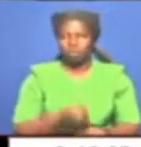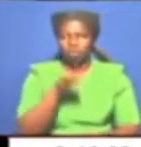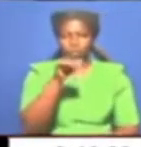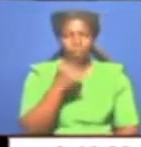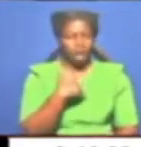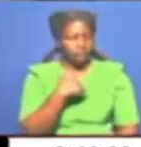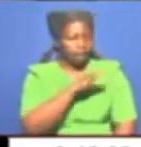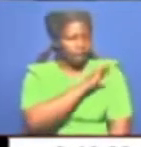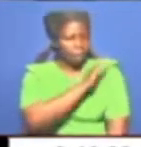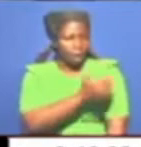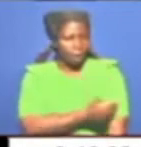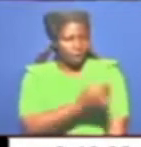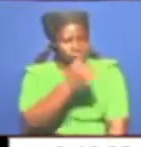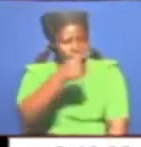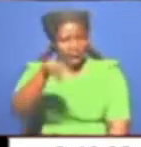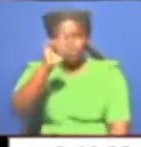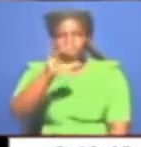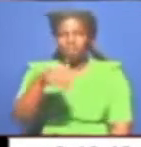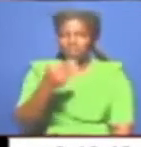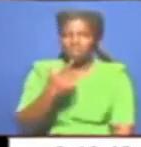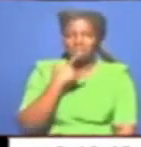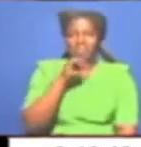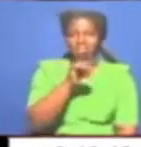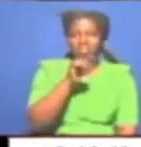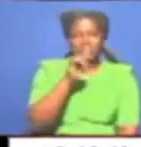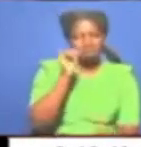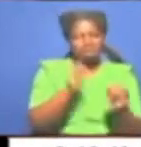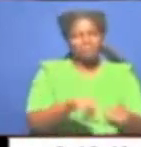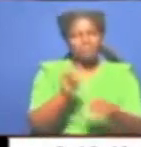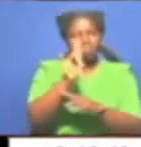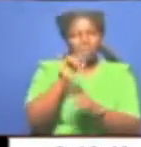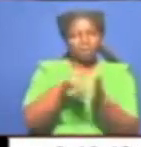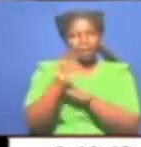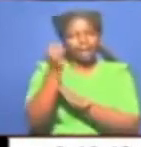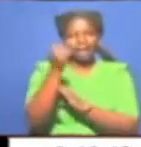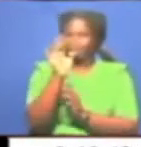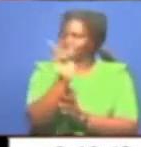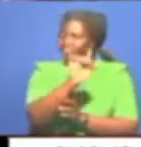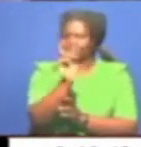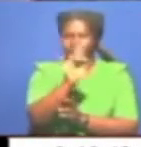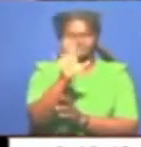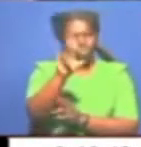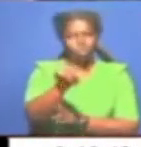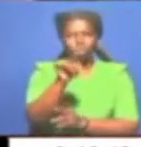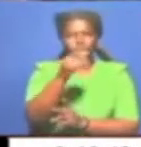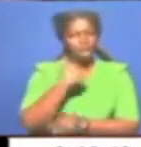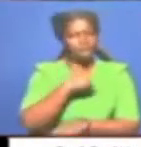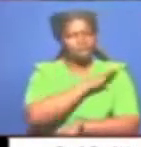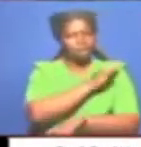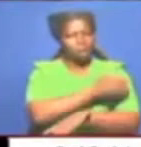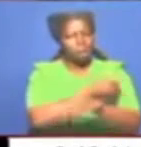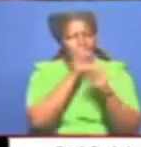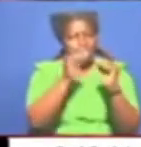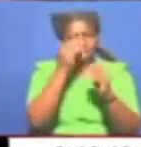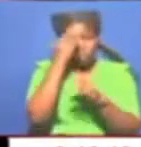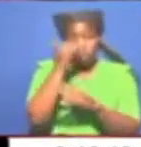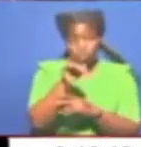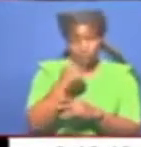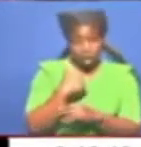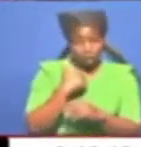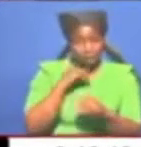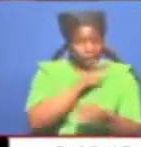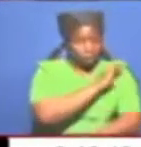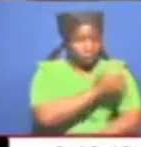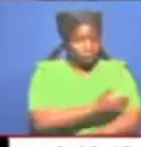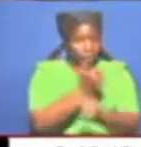to approve or say it's valid in Kenya. None. No power. And since you have no power to do that, the logical thing to do is